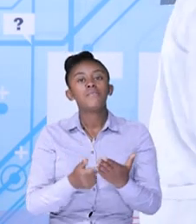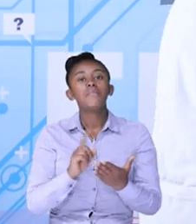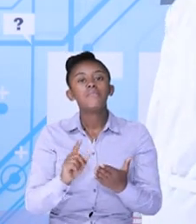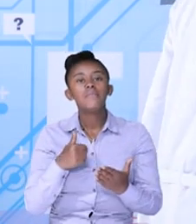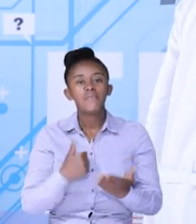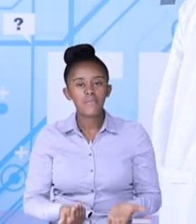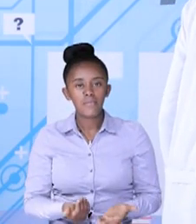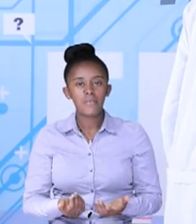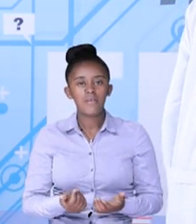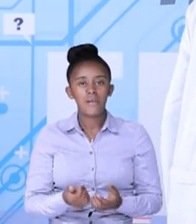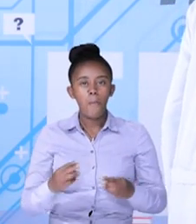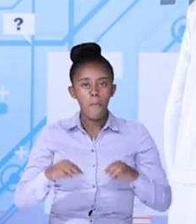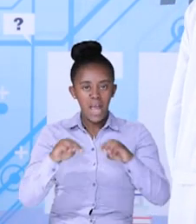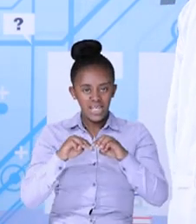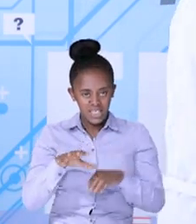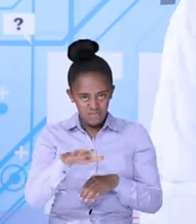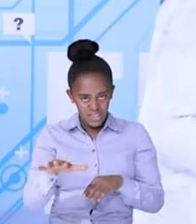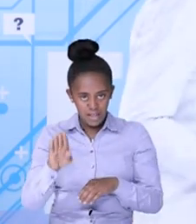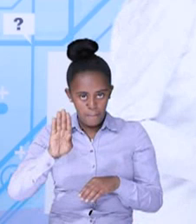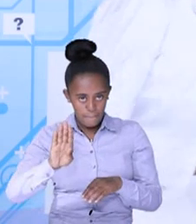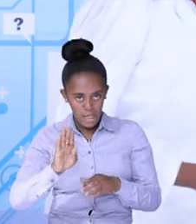have magnetic field B.